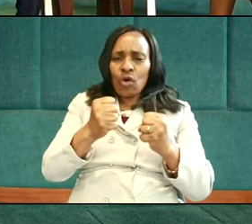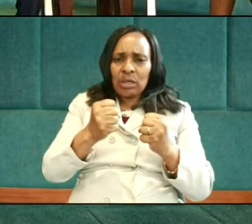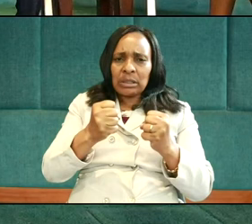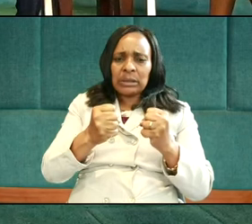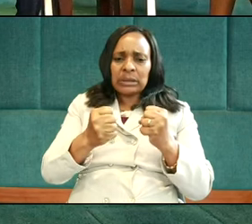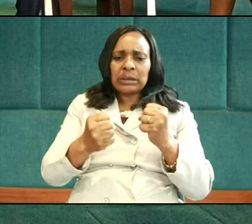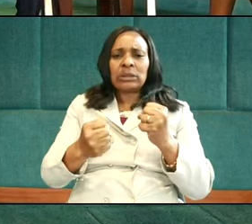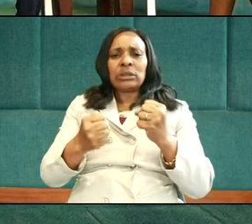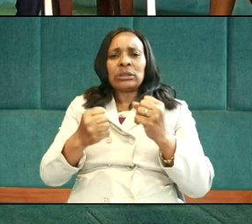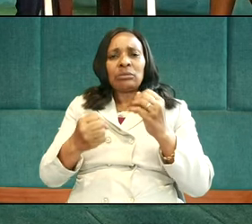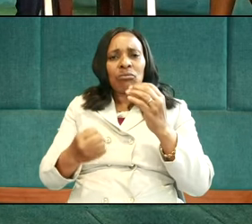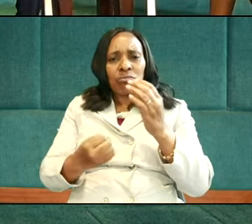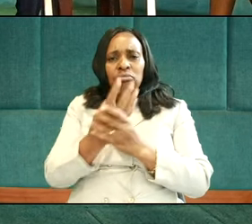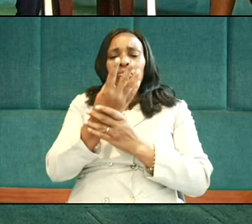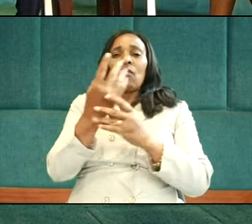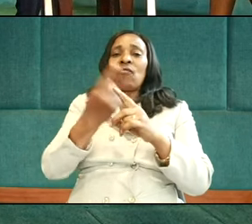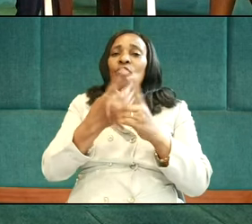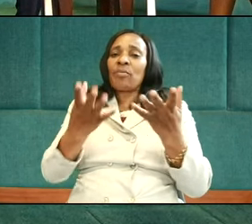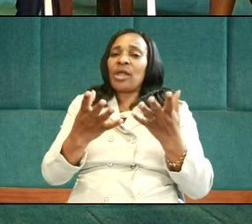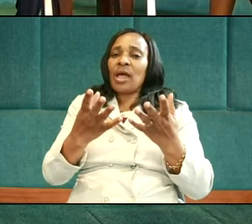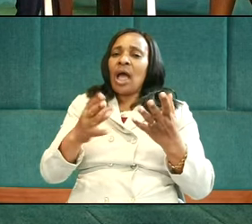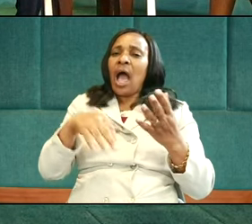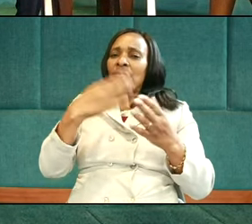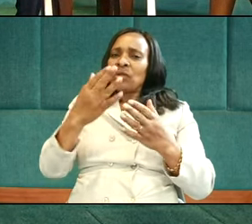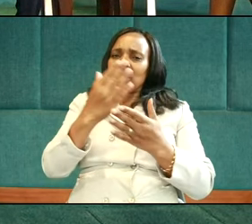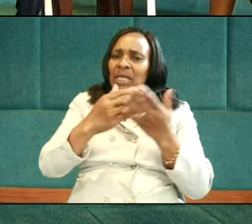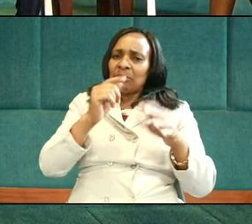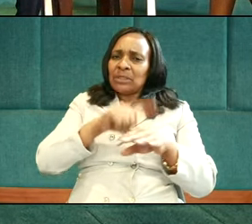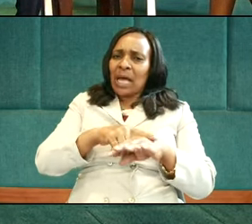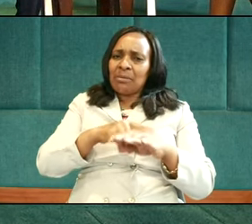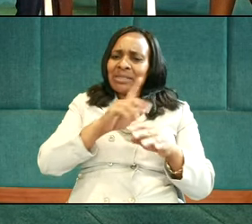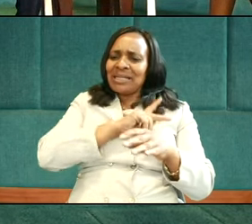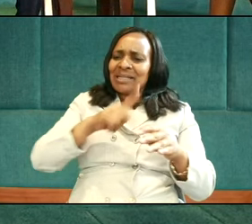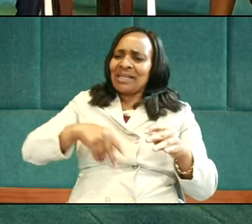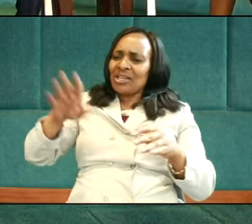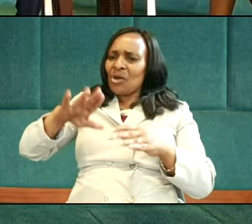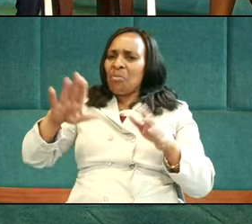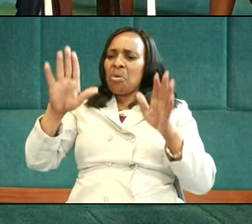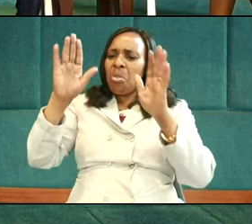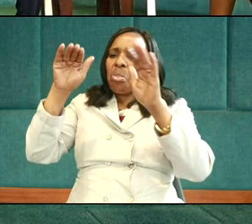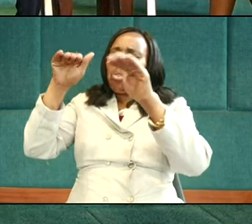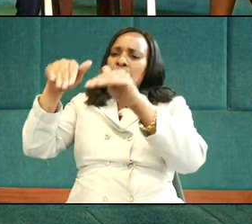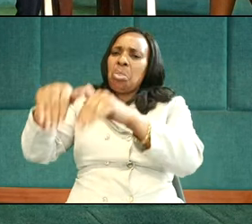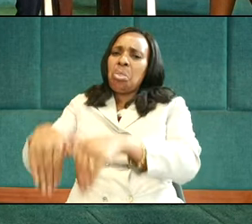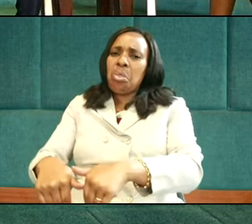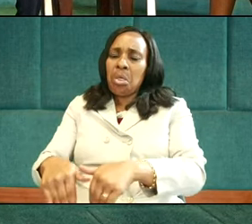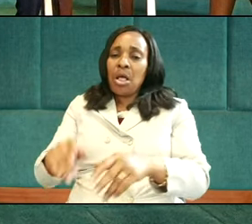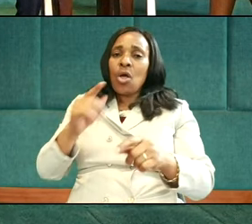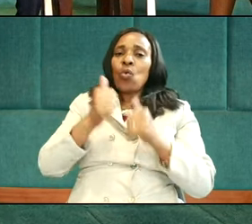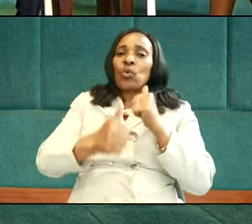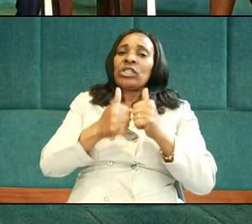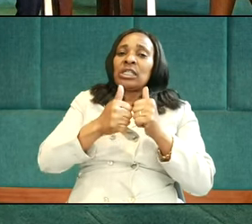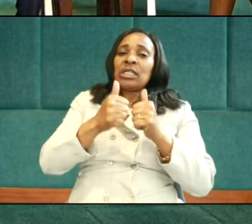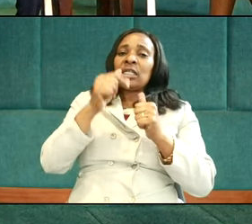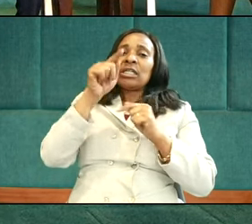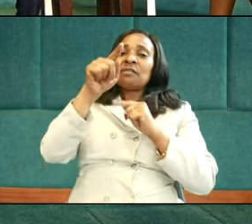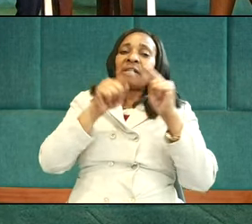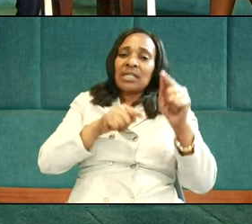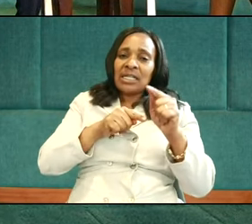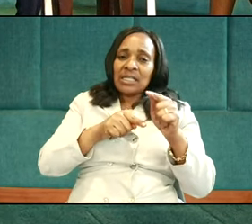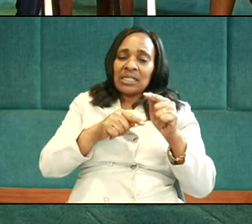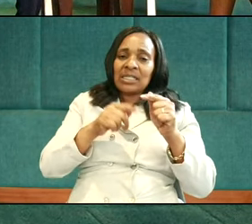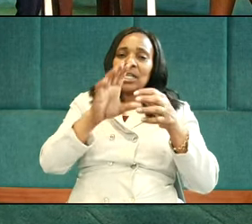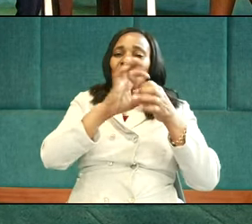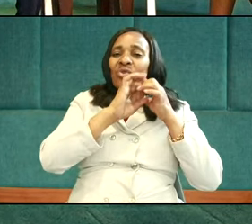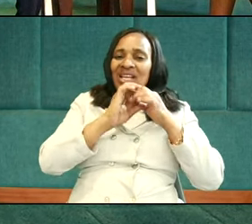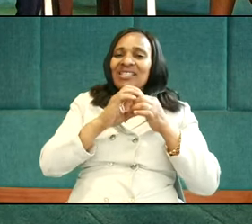then after some time, the kingdom came crumbling down mm-hmm. such that he was a king that divided the United Israel